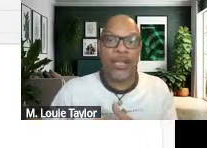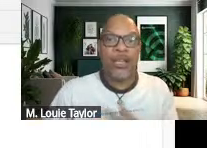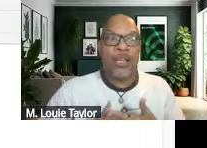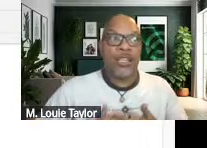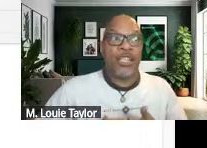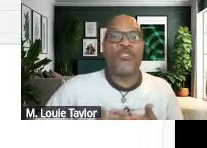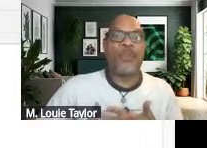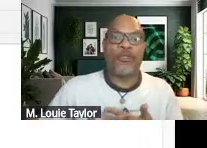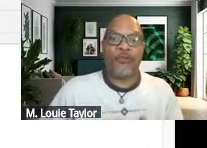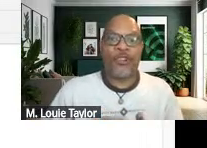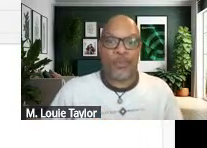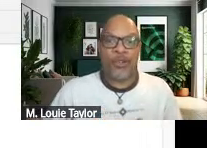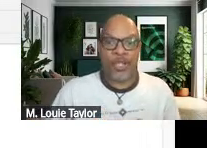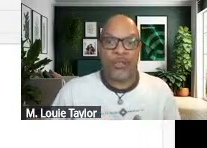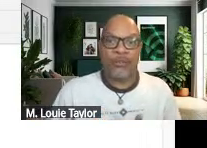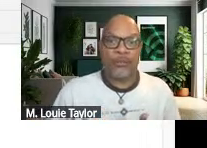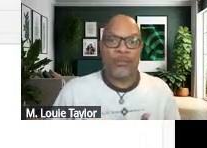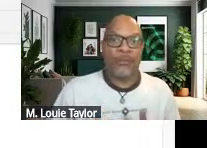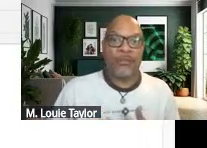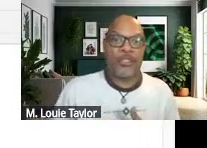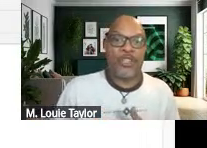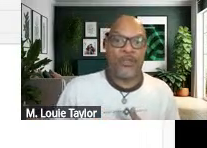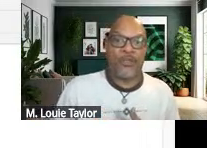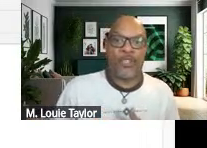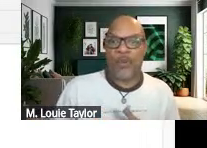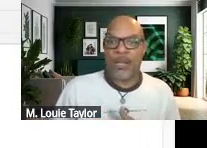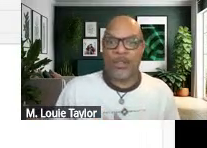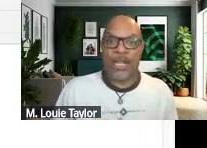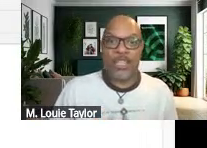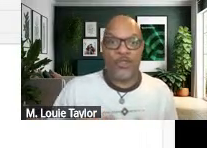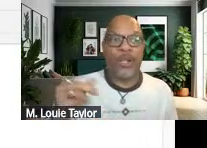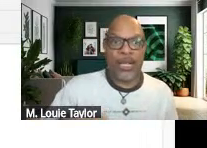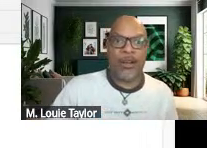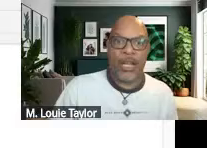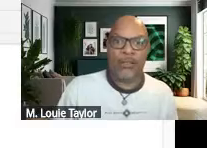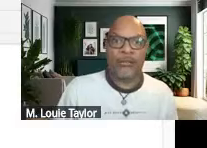link, you be the first person to respond to it.